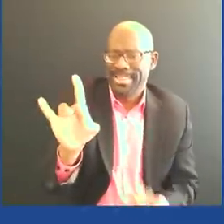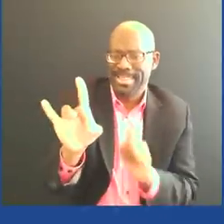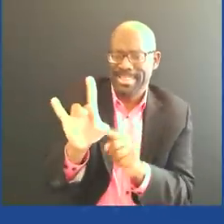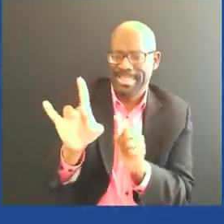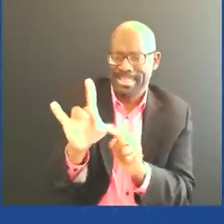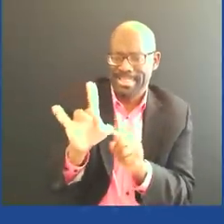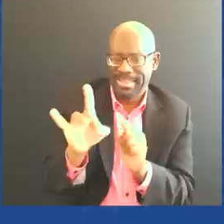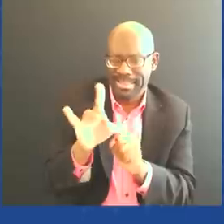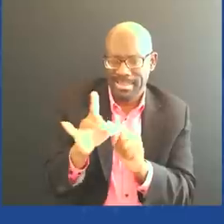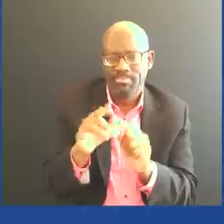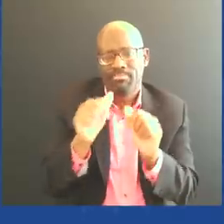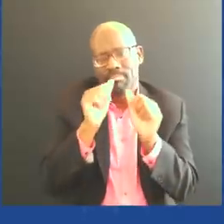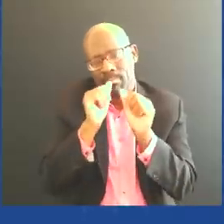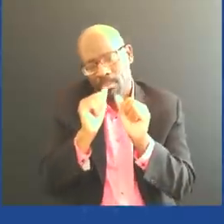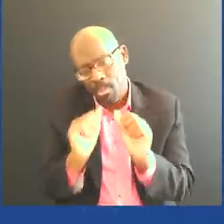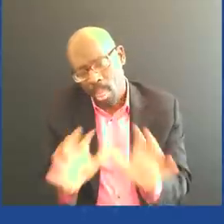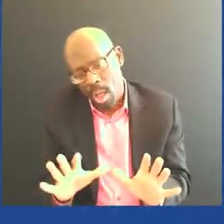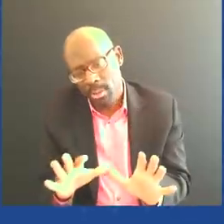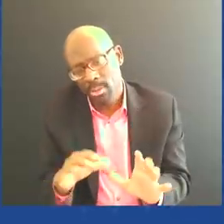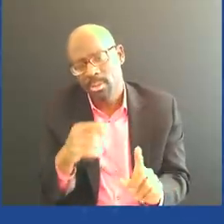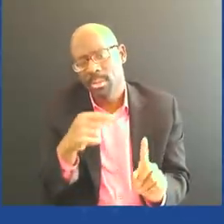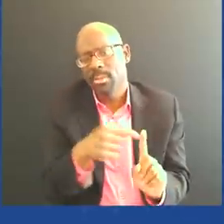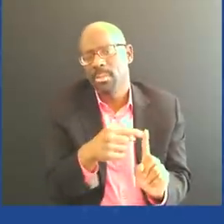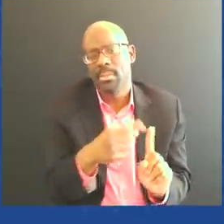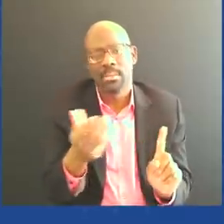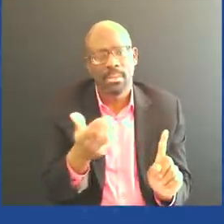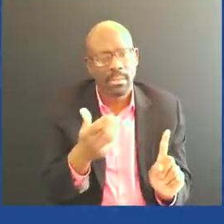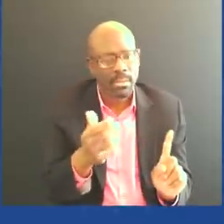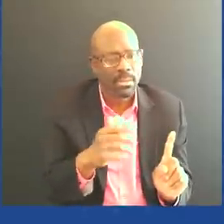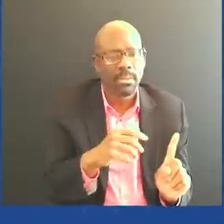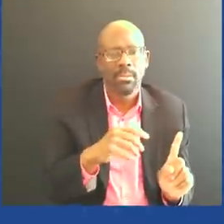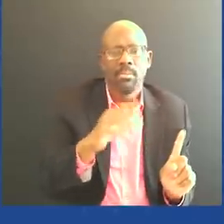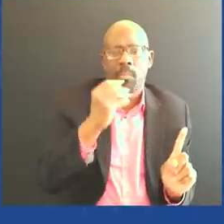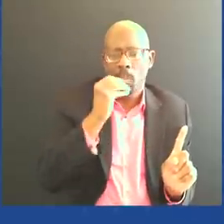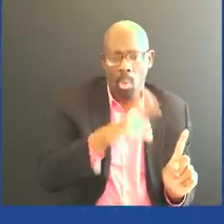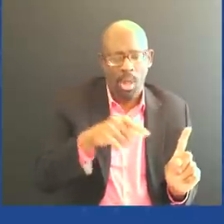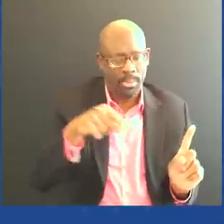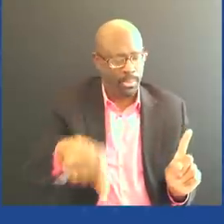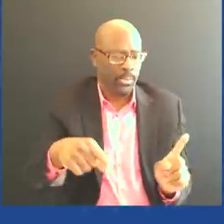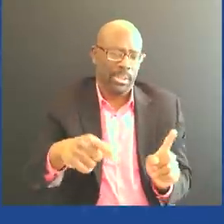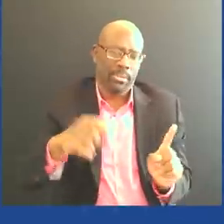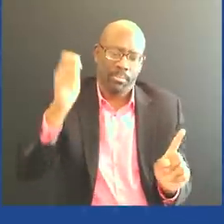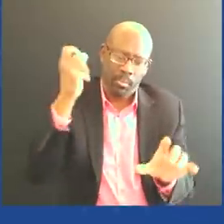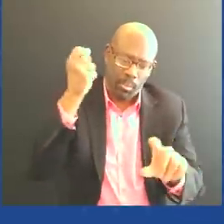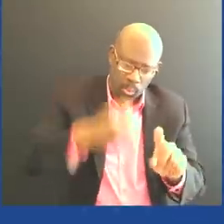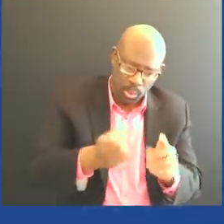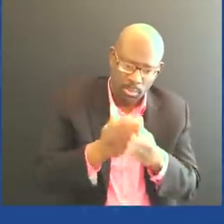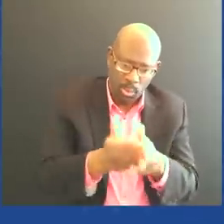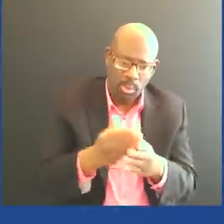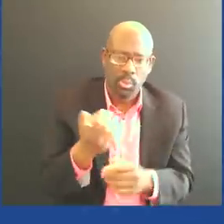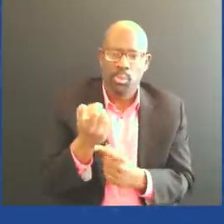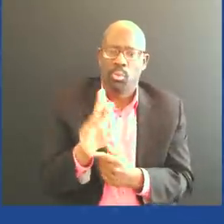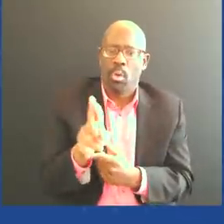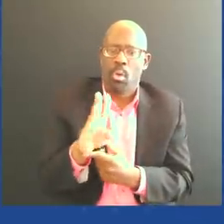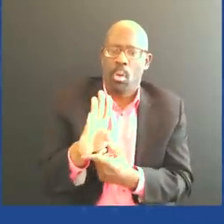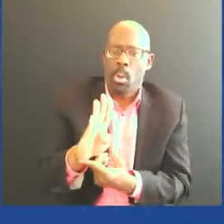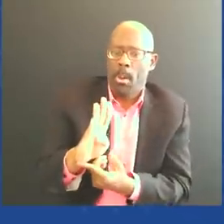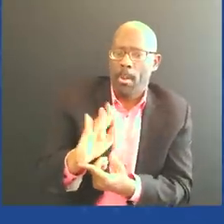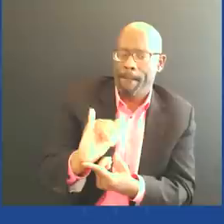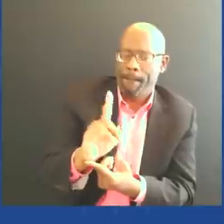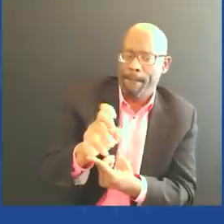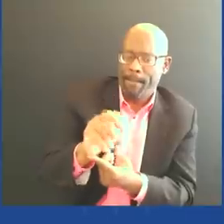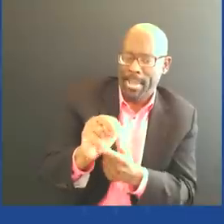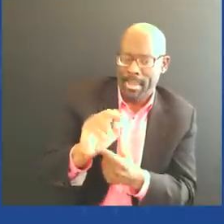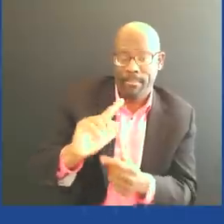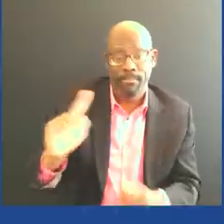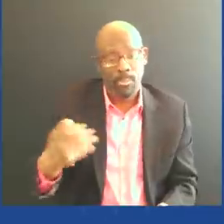Dr. Biden did an impressive job, as impressive as I've ever seen, in smashing that bottle of champagne